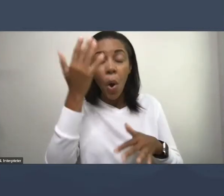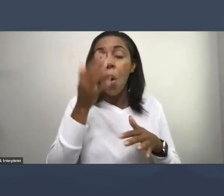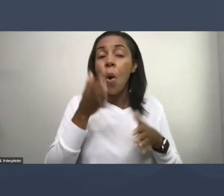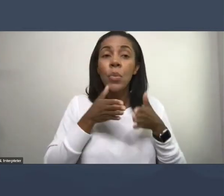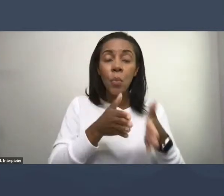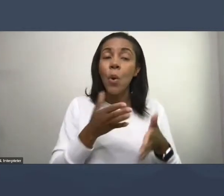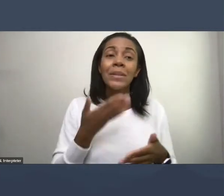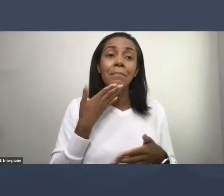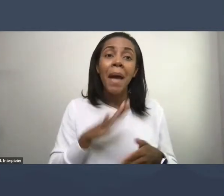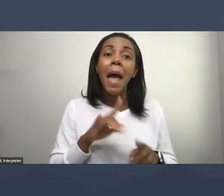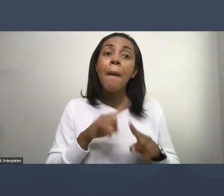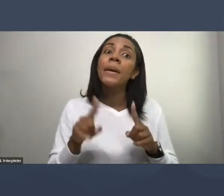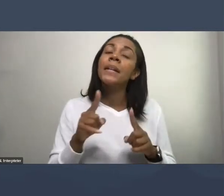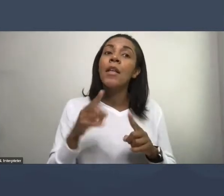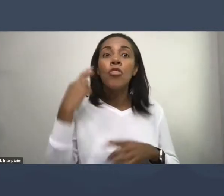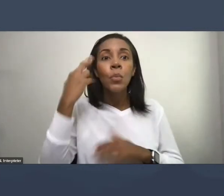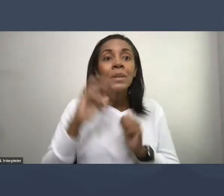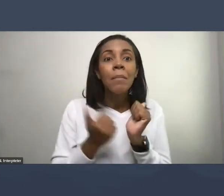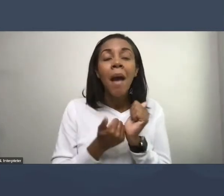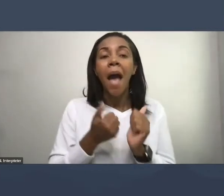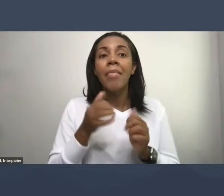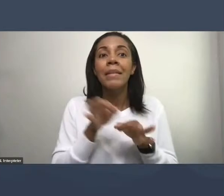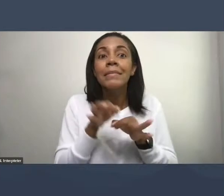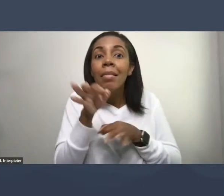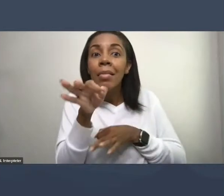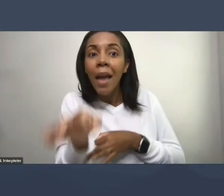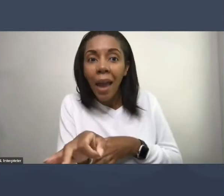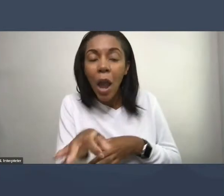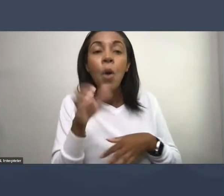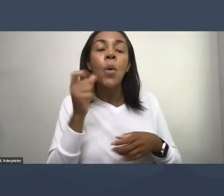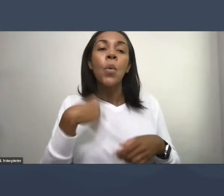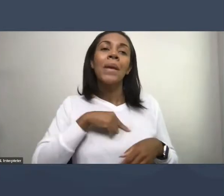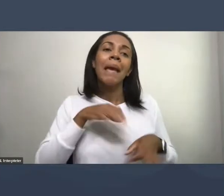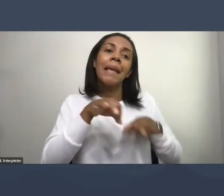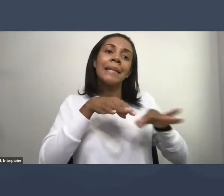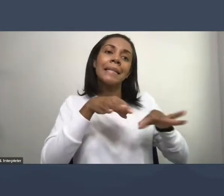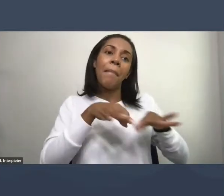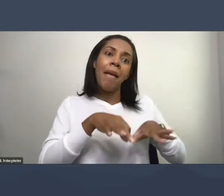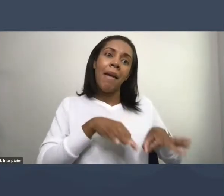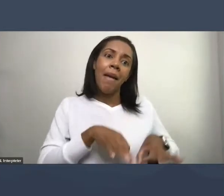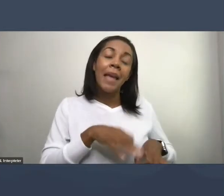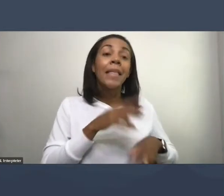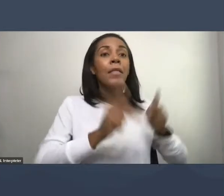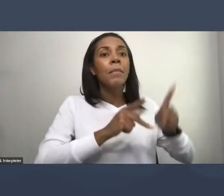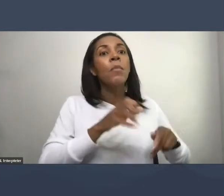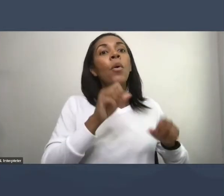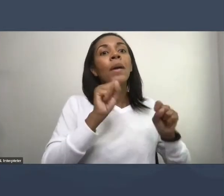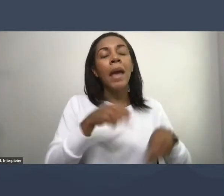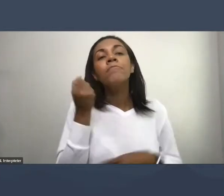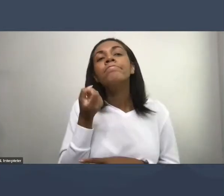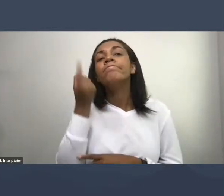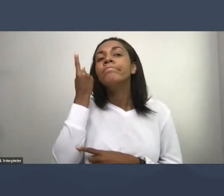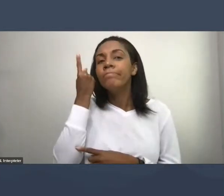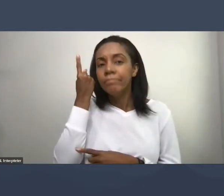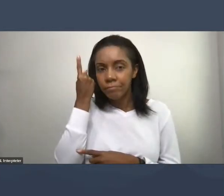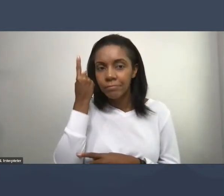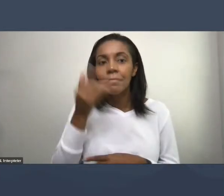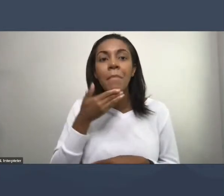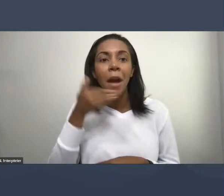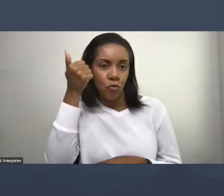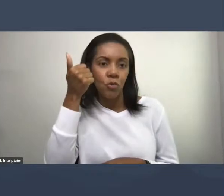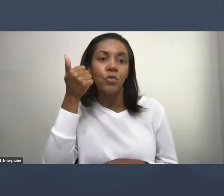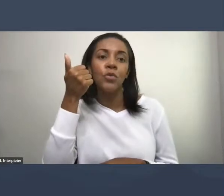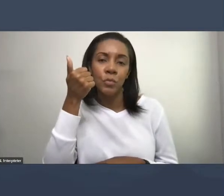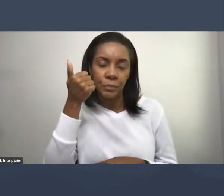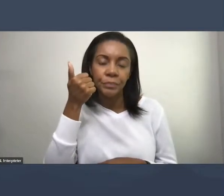here's the reason why it's being delayed, so that at least people can maybe understand a little bit better,